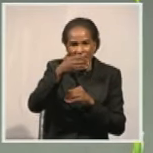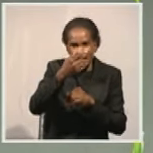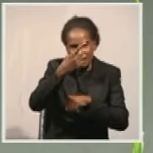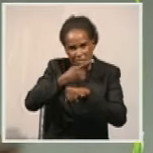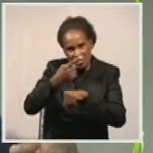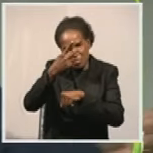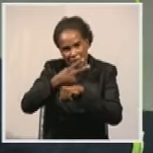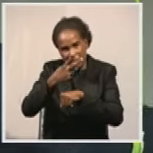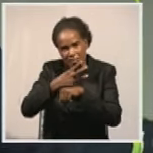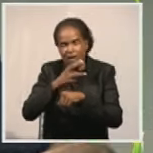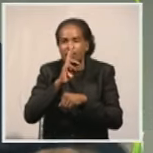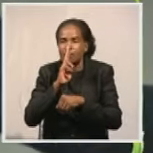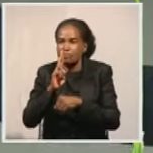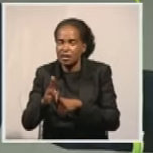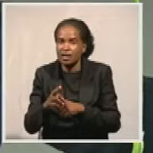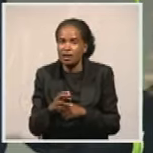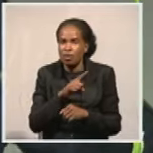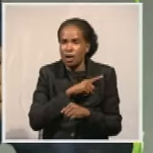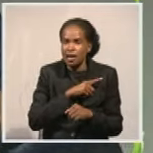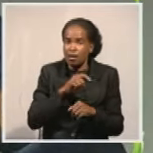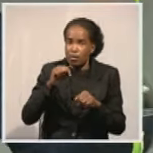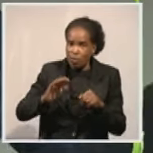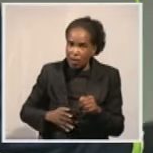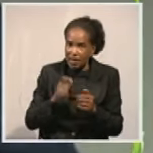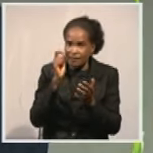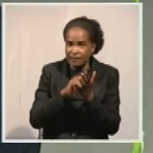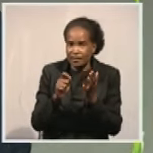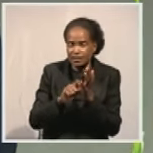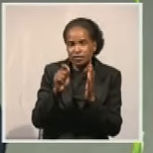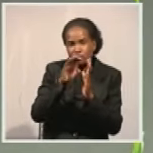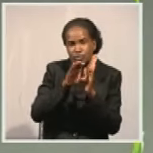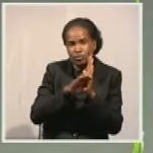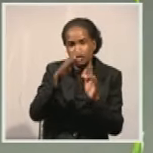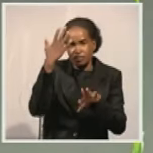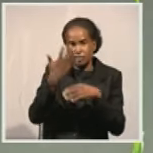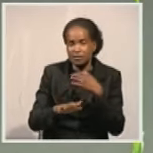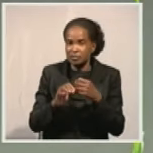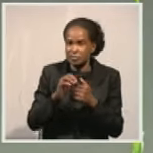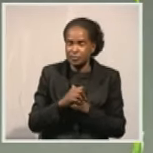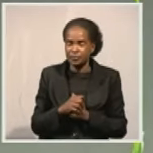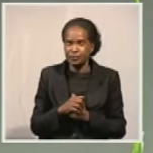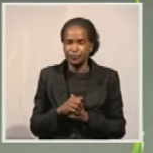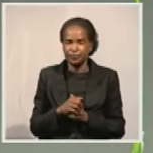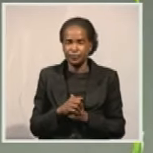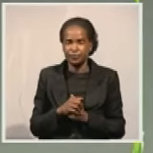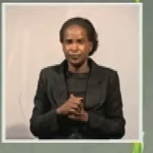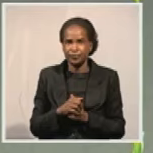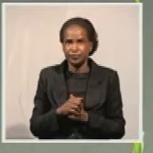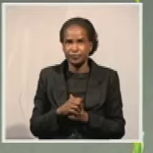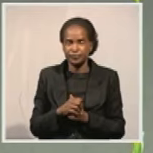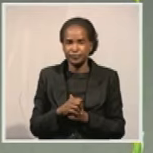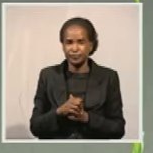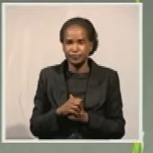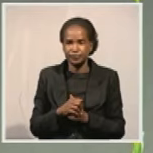Because we have to get on with the job of finishing the drafting of the Constitution anyway. So,